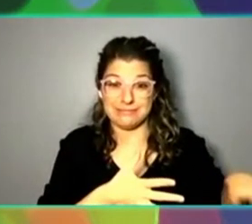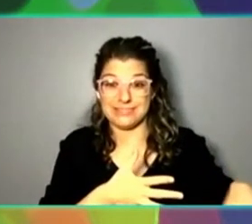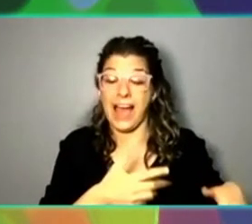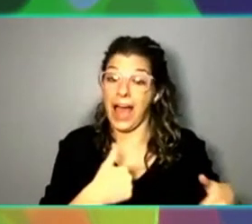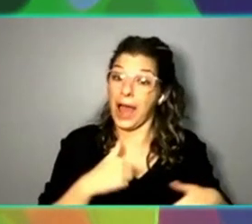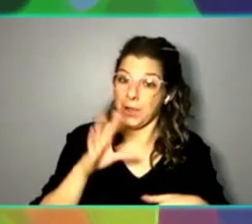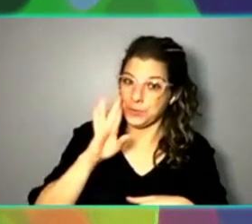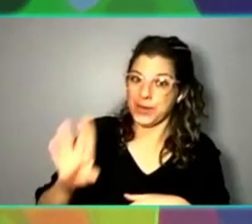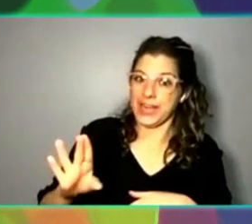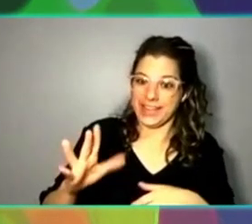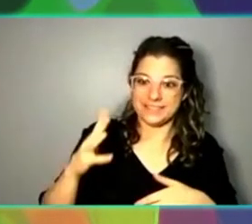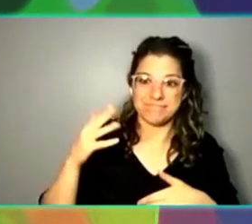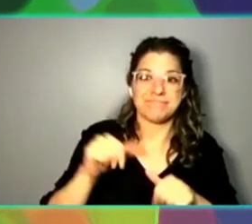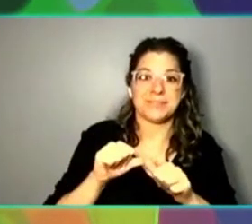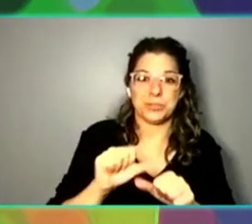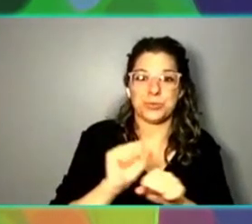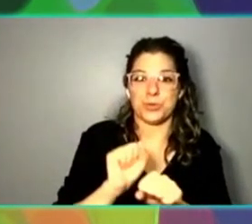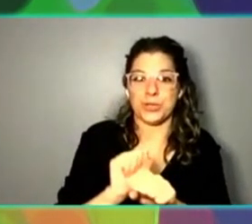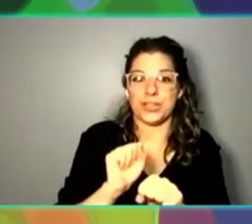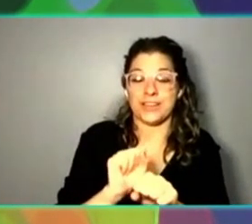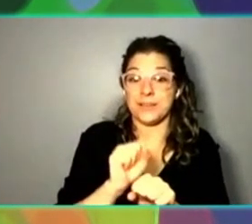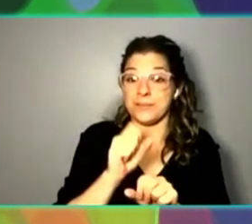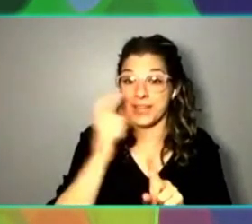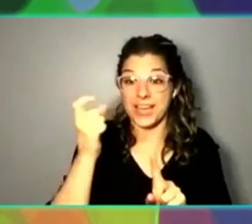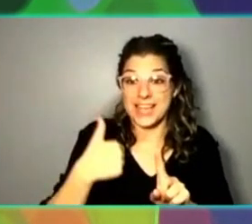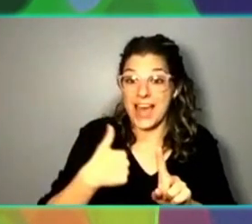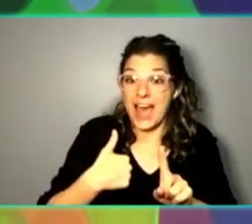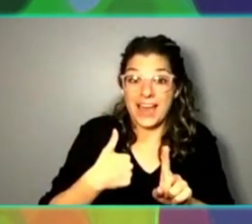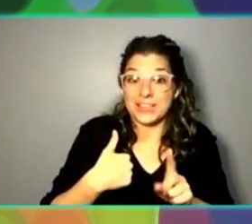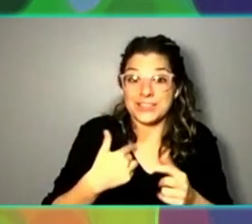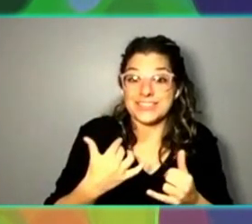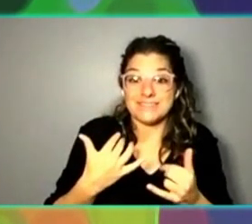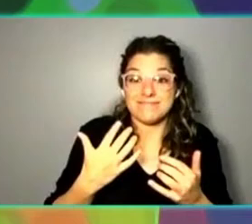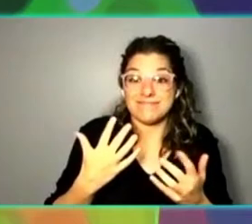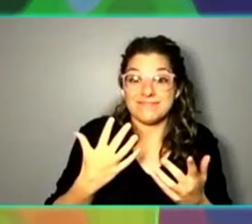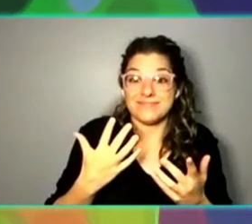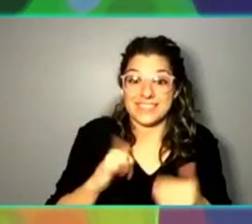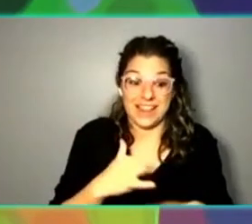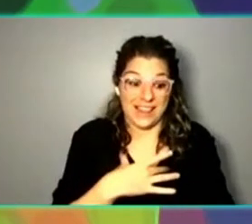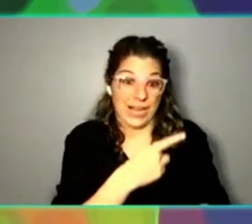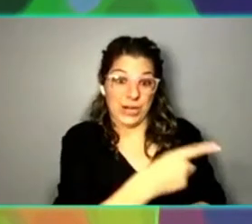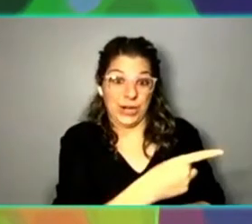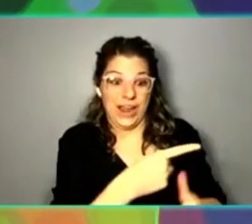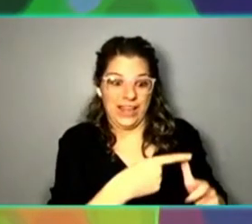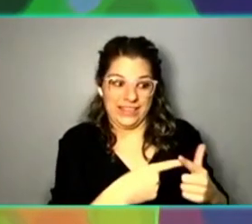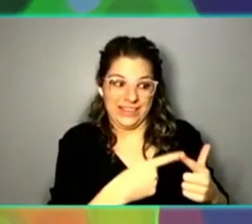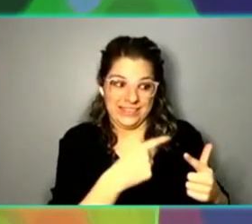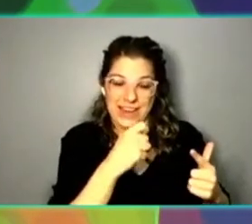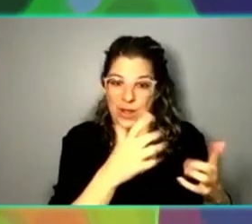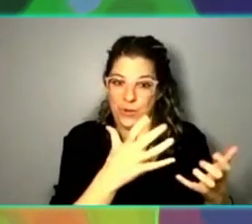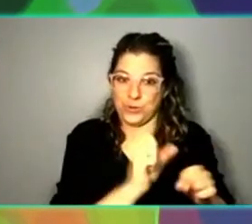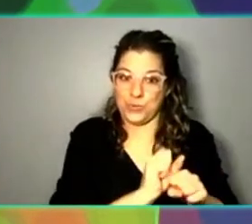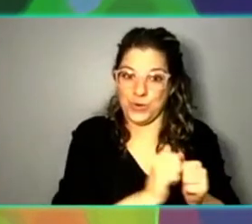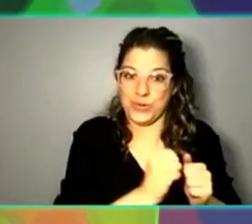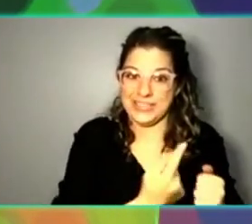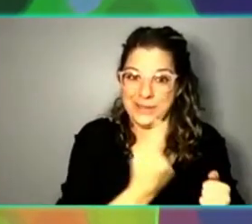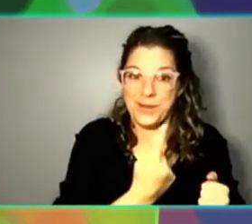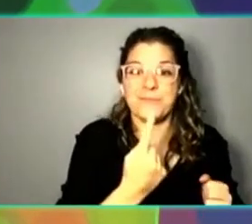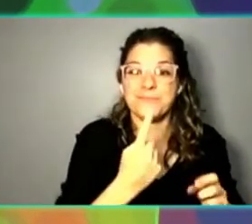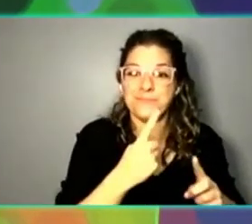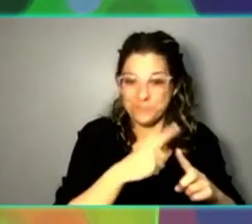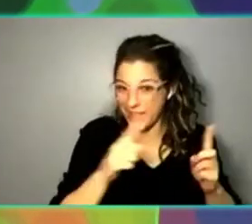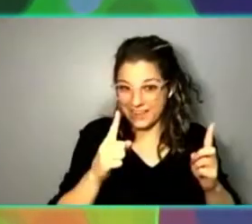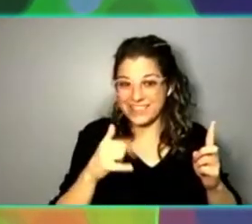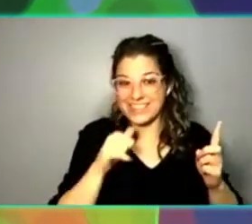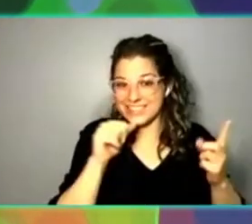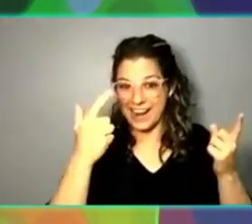let's continue working. Because I mean, I could still like just like her and then not want to work. Like, what? That's